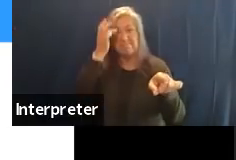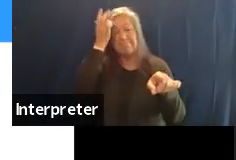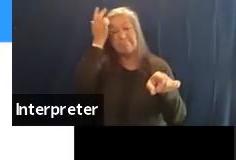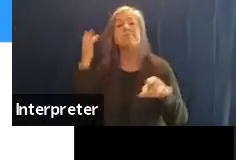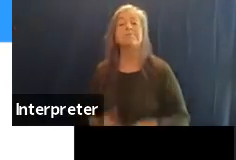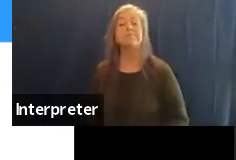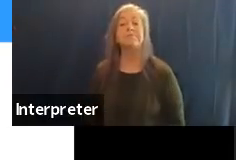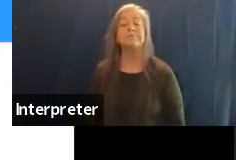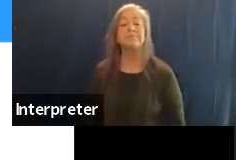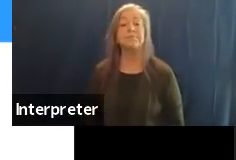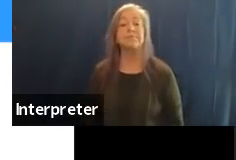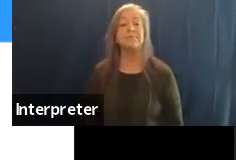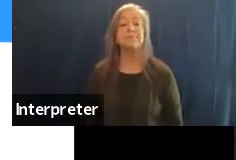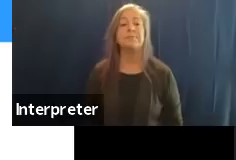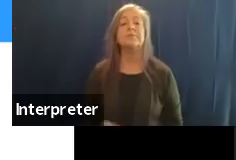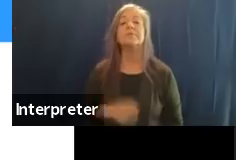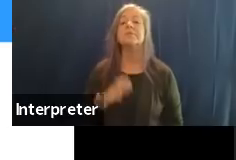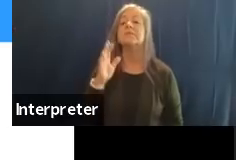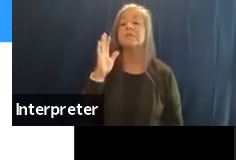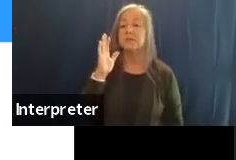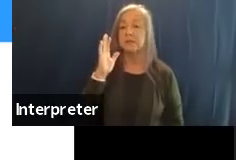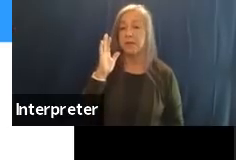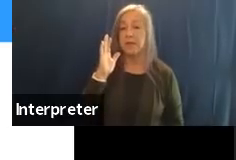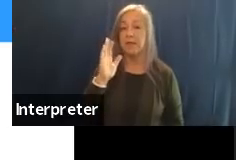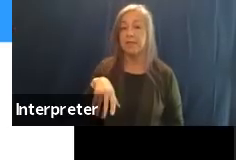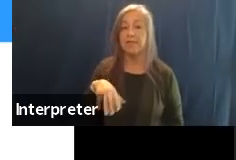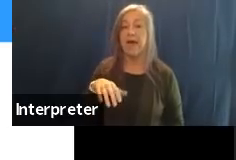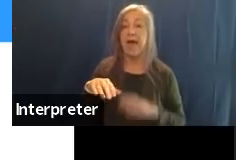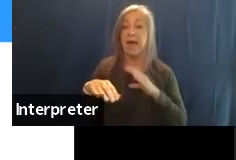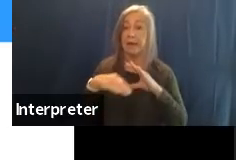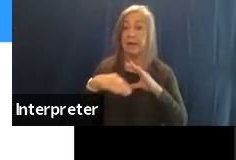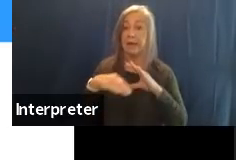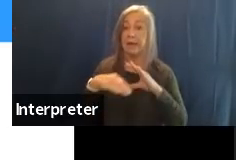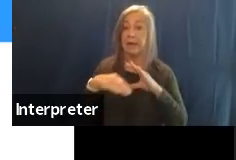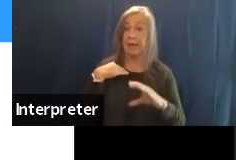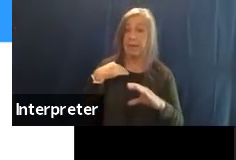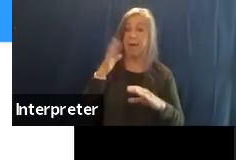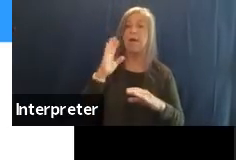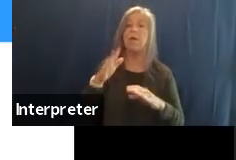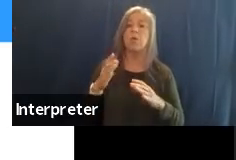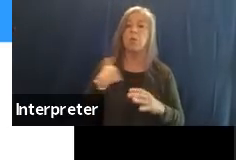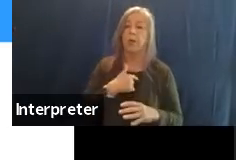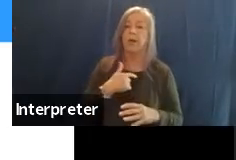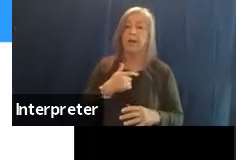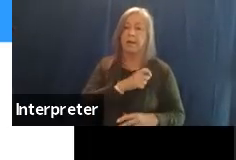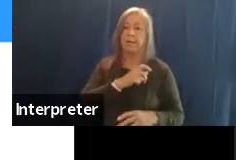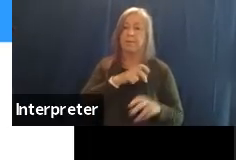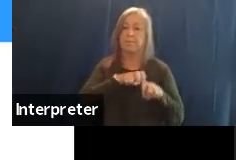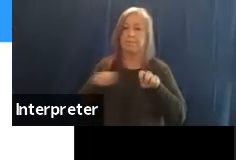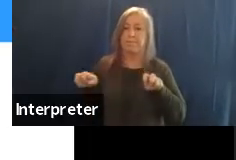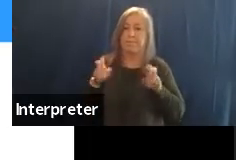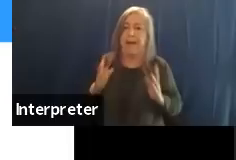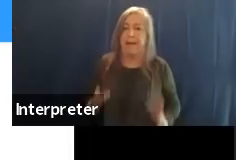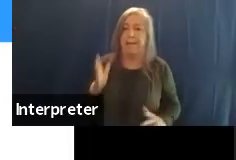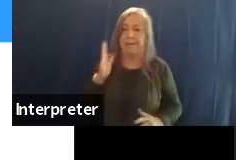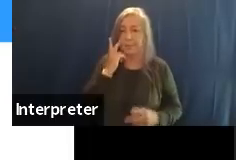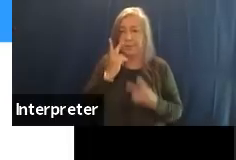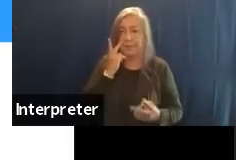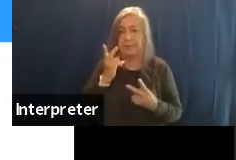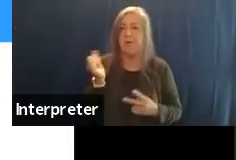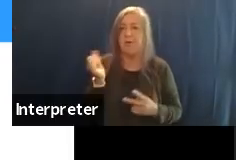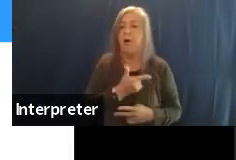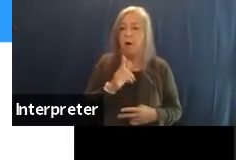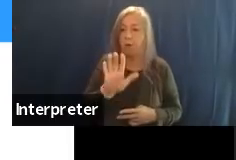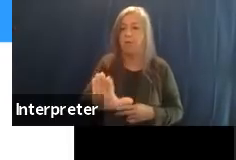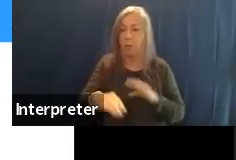and that'll come right to all of us panelists that we can answer. And at, as I mentioned, at the end of the presentation, I'll kind